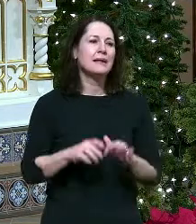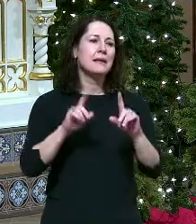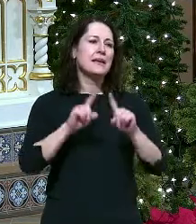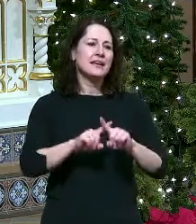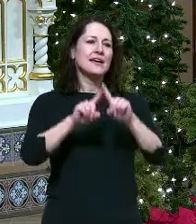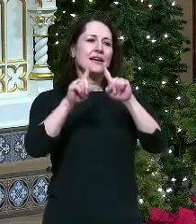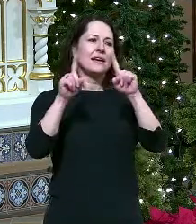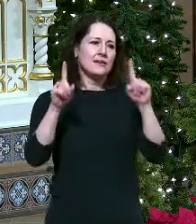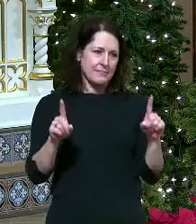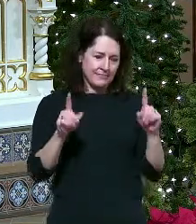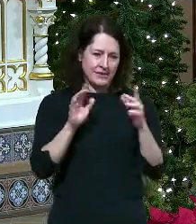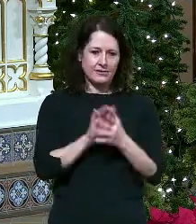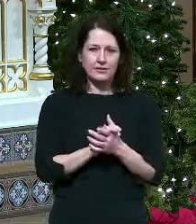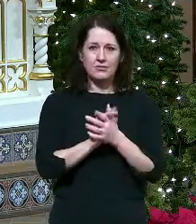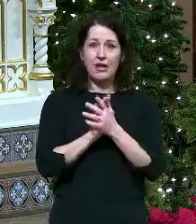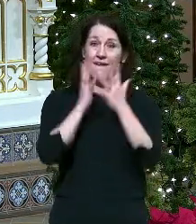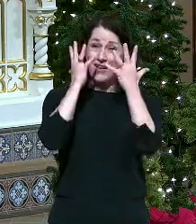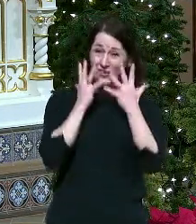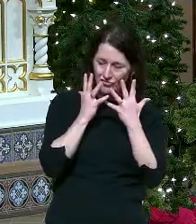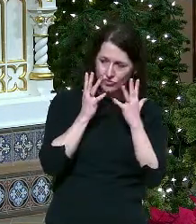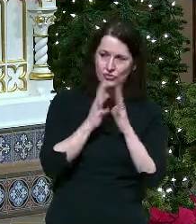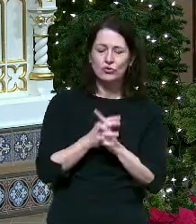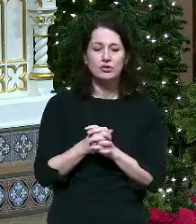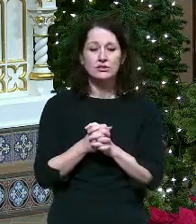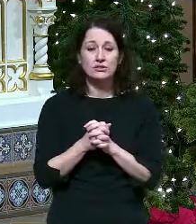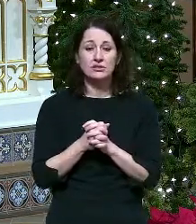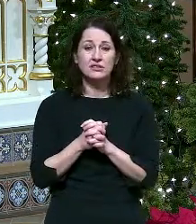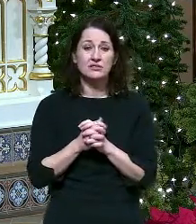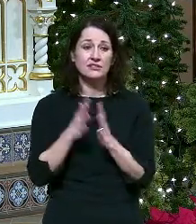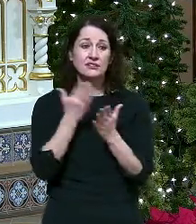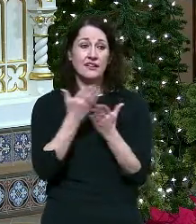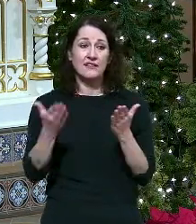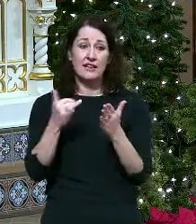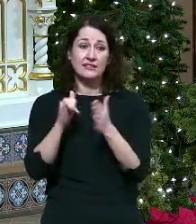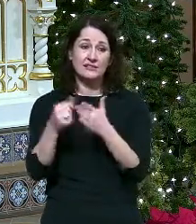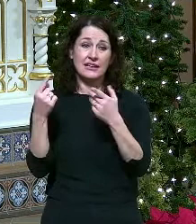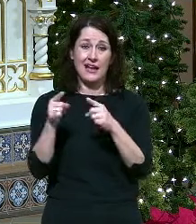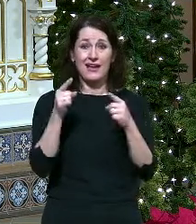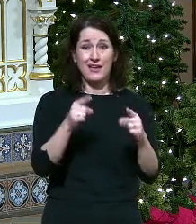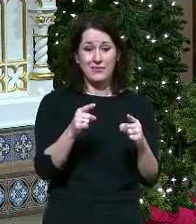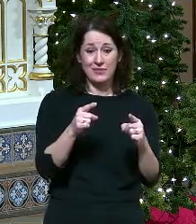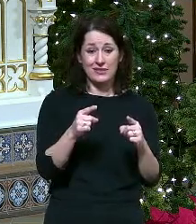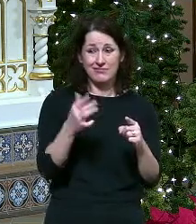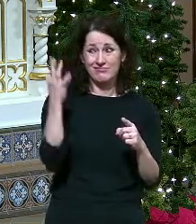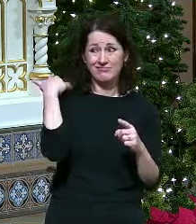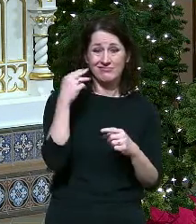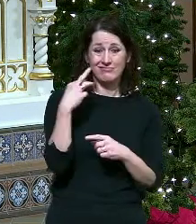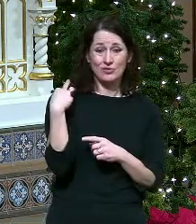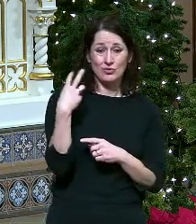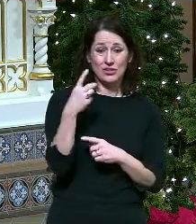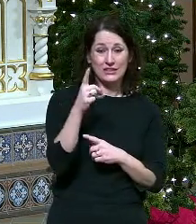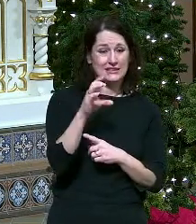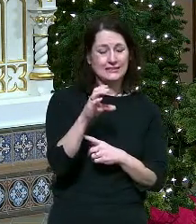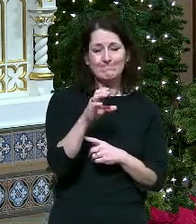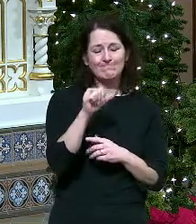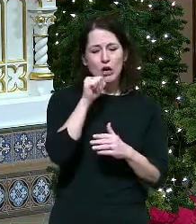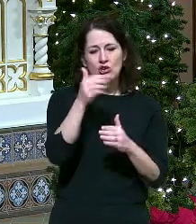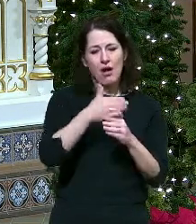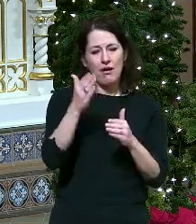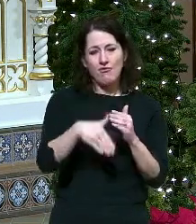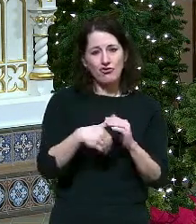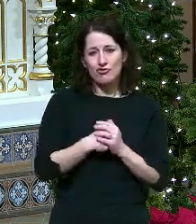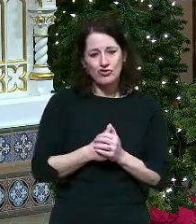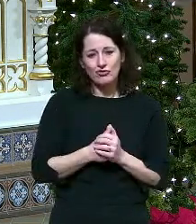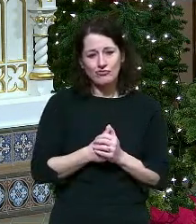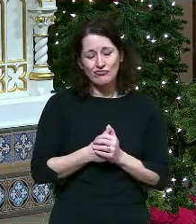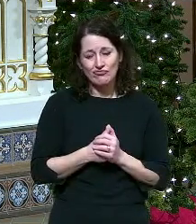But unfortunately, the events that happen in Washington, D.C. are far from funny. And I think if I didn't